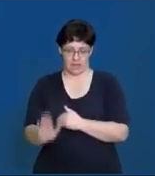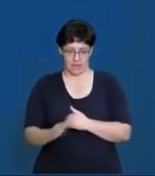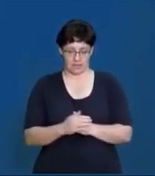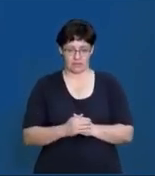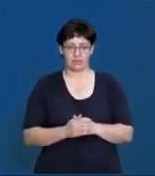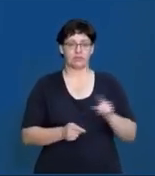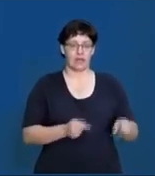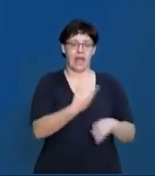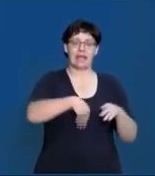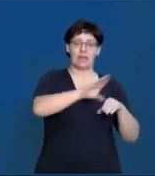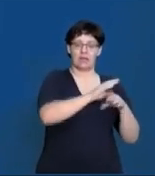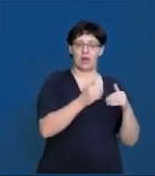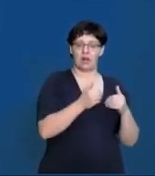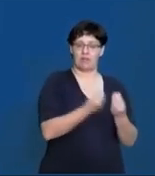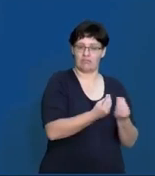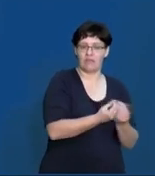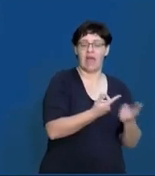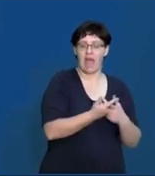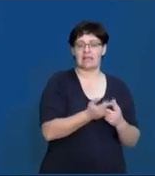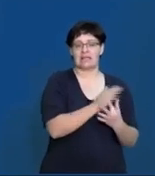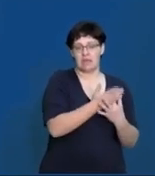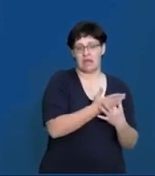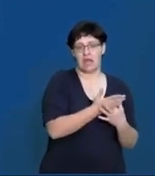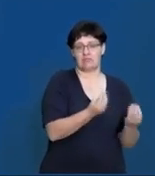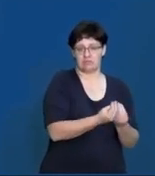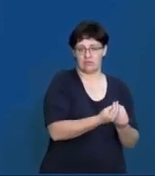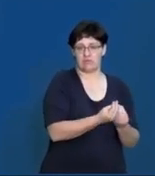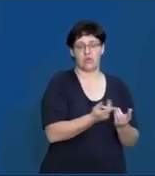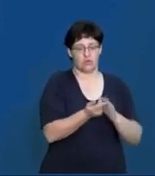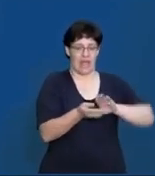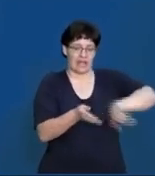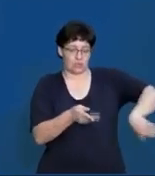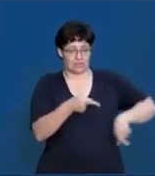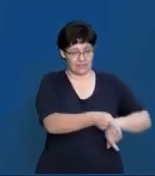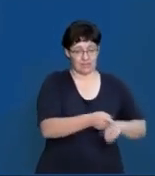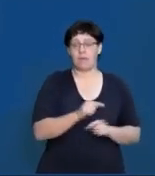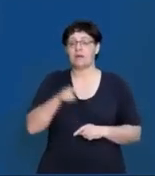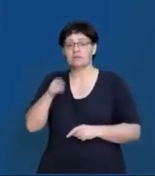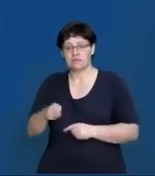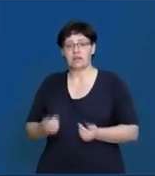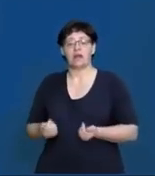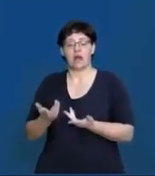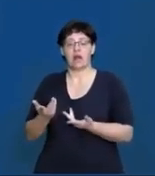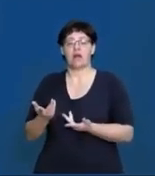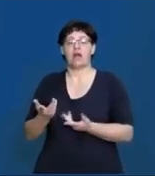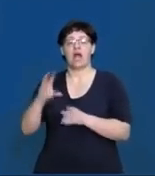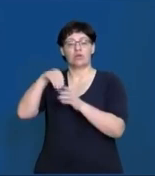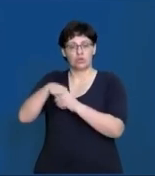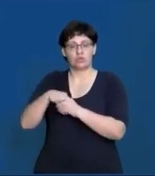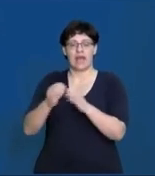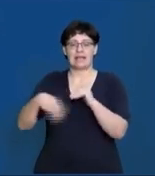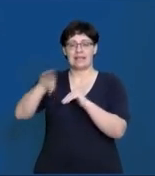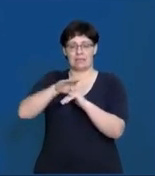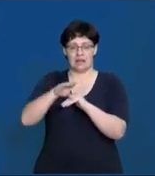consists of goods only. And then capital goods and intermediate goods are excluded from consumer price